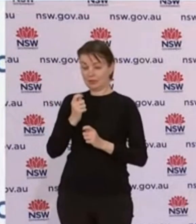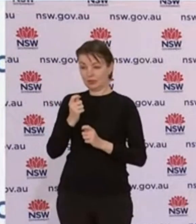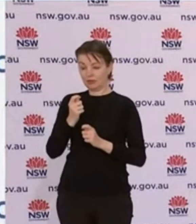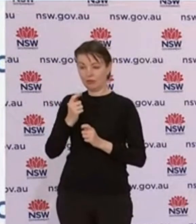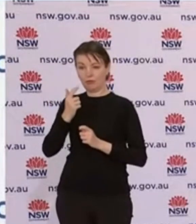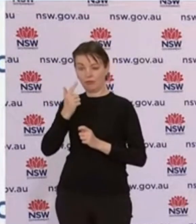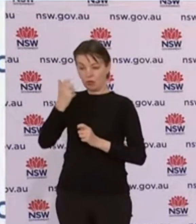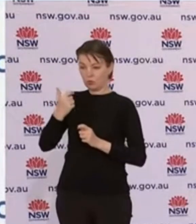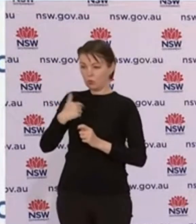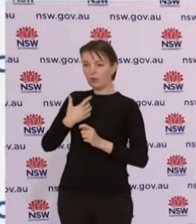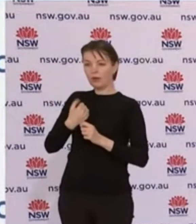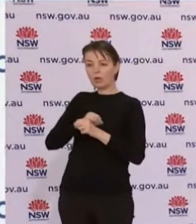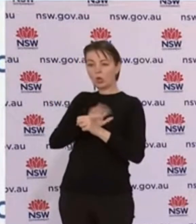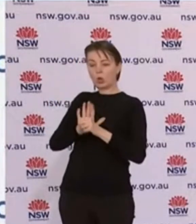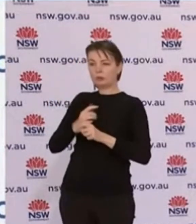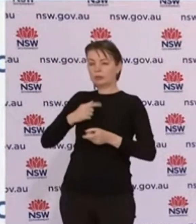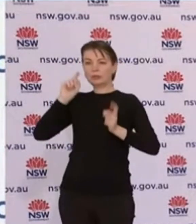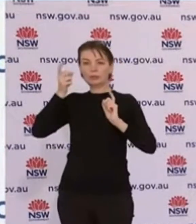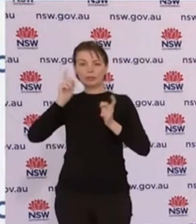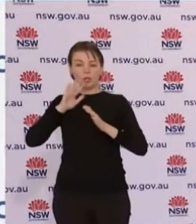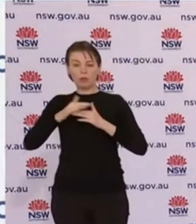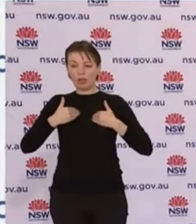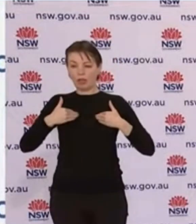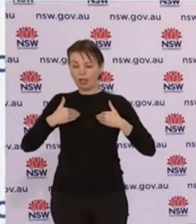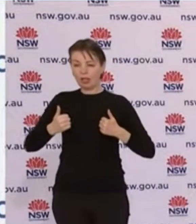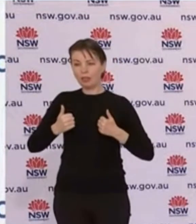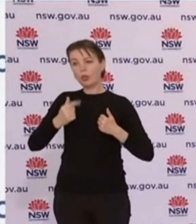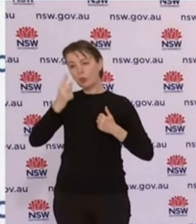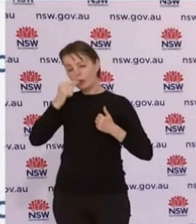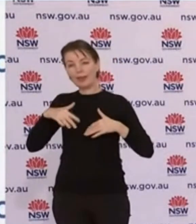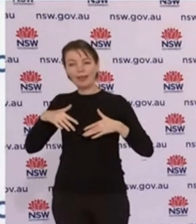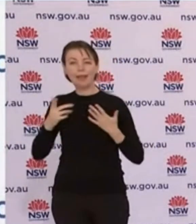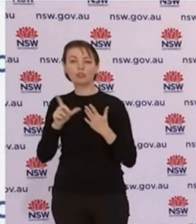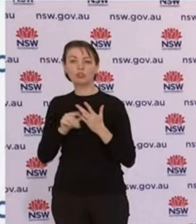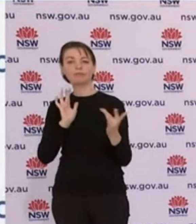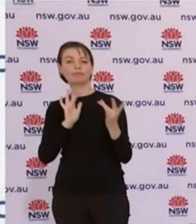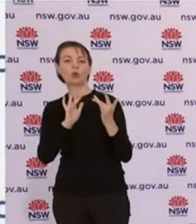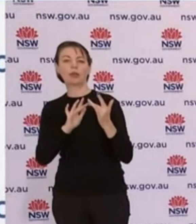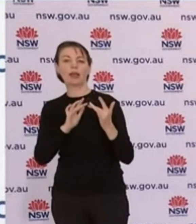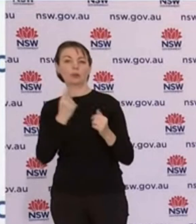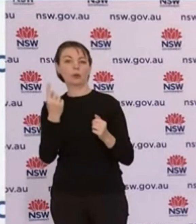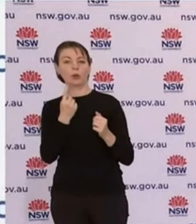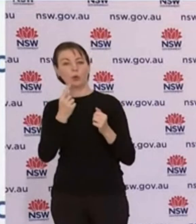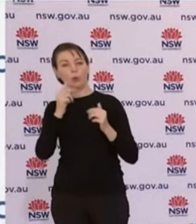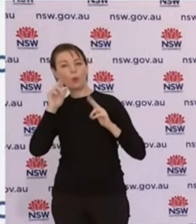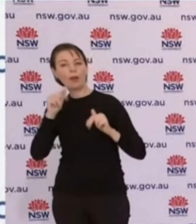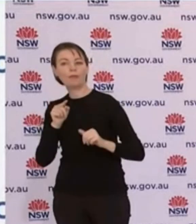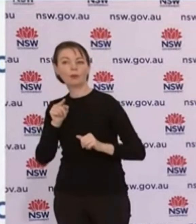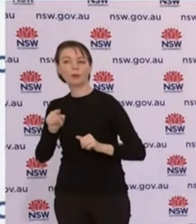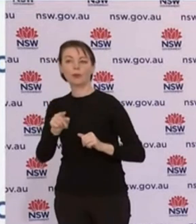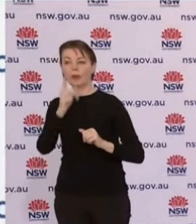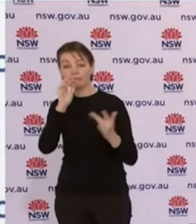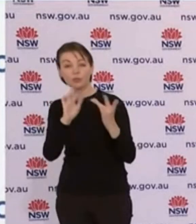you are concerned about your health, you can reach out to the clinical team caring for you, you can contact your